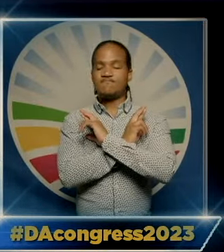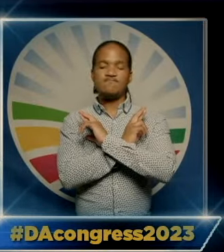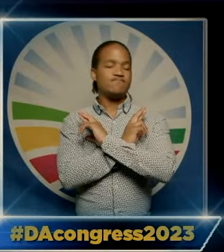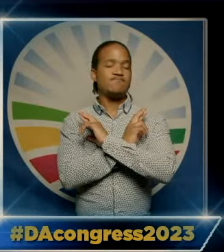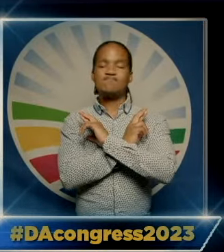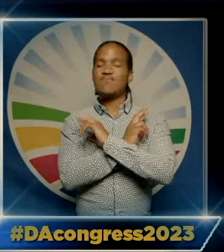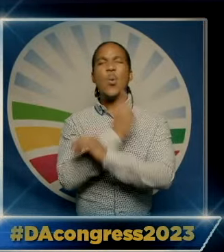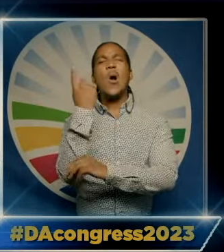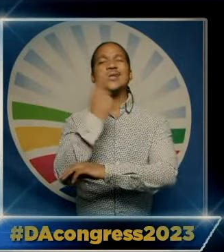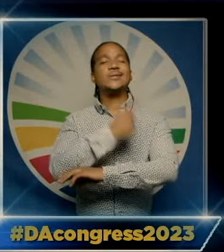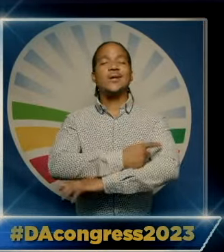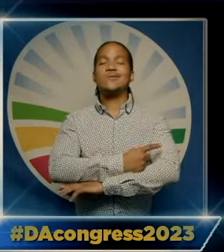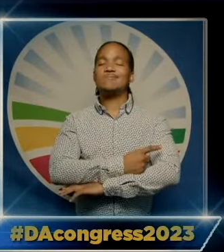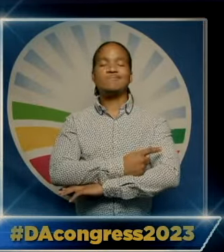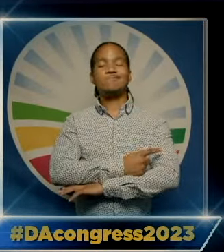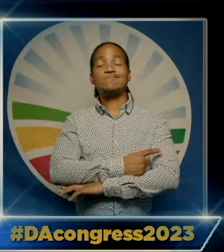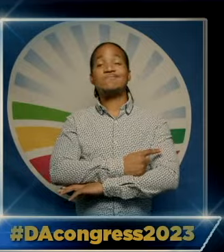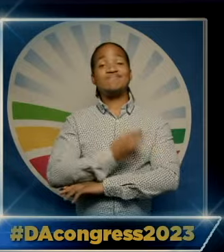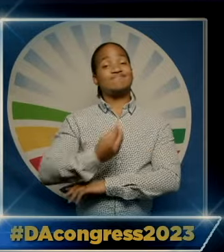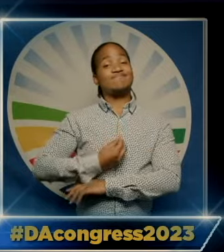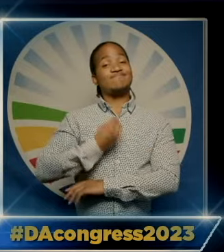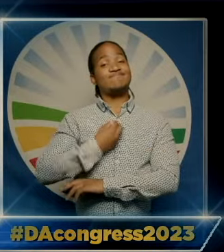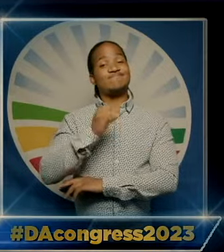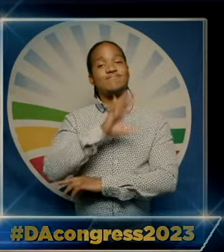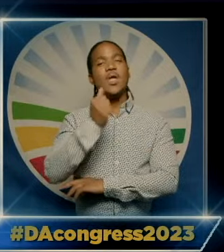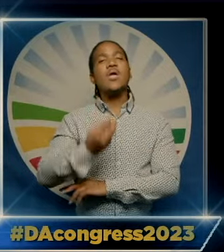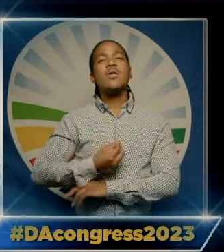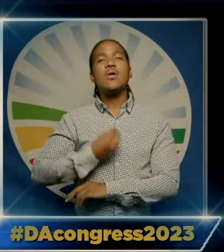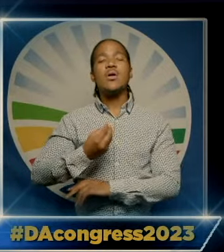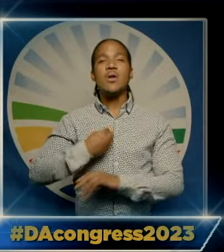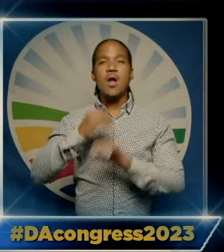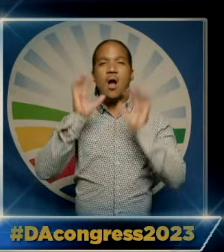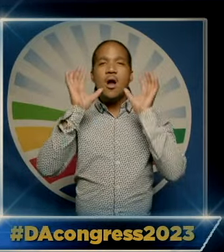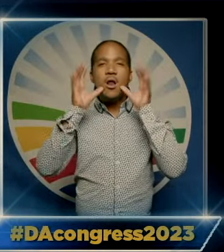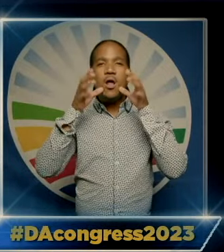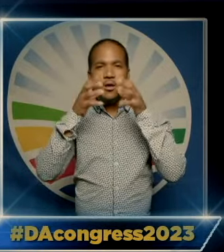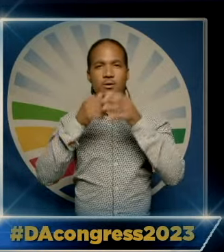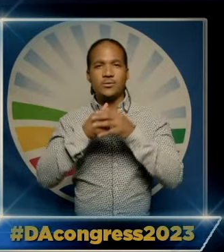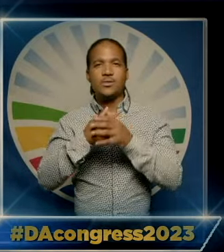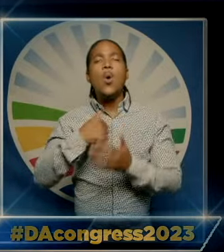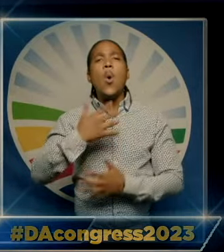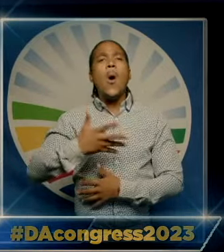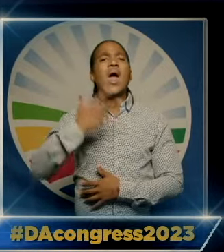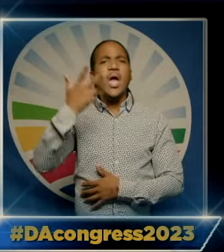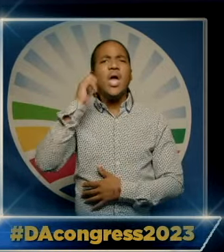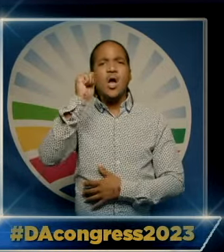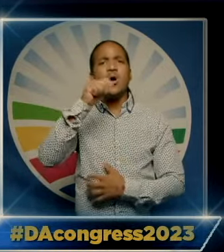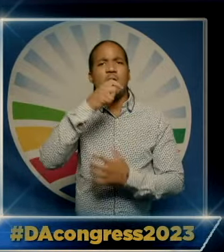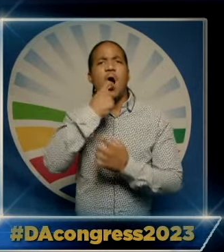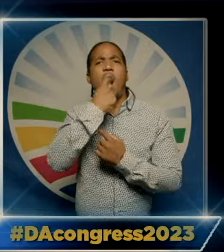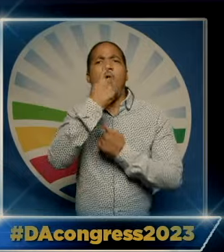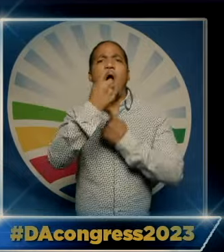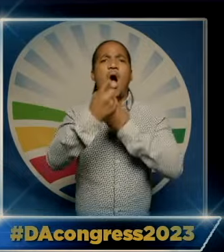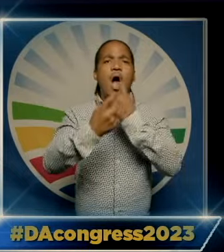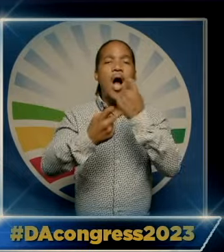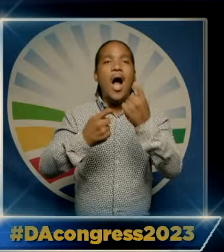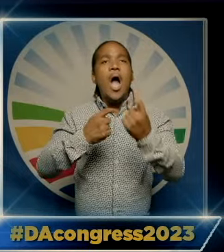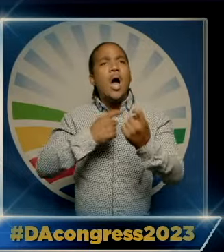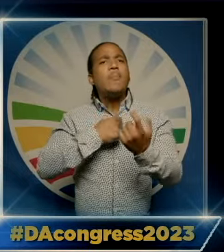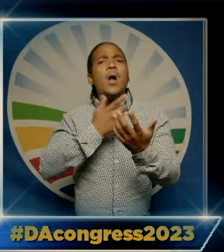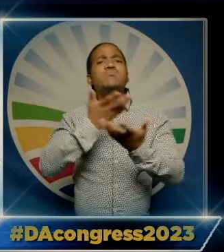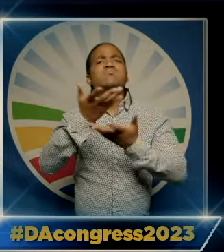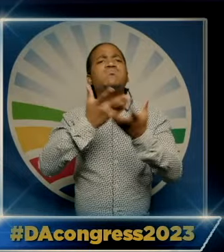day. Young South Africans, young lions, we want to hear your roar. I'm speaking to young people at this